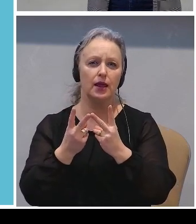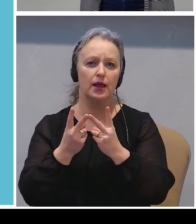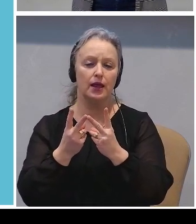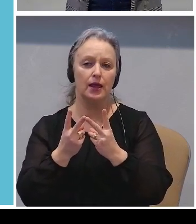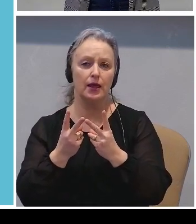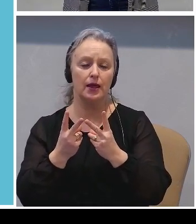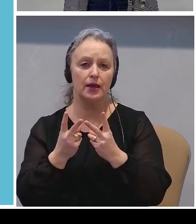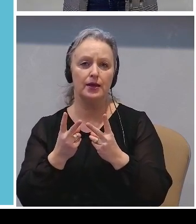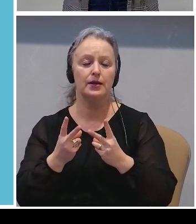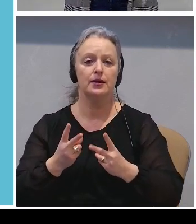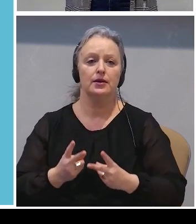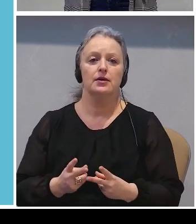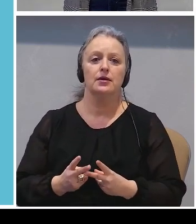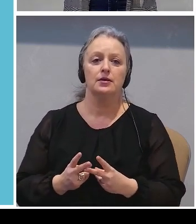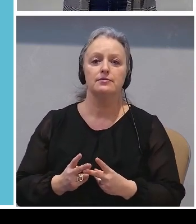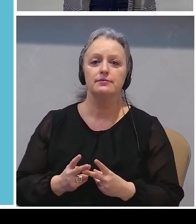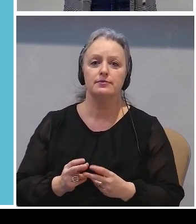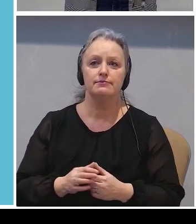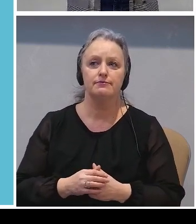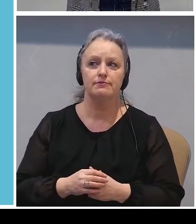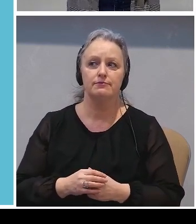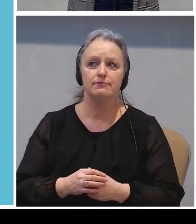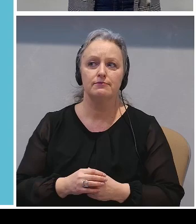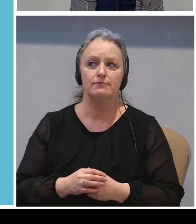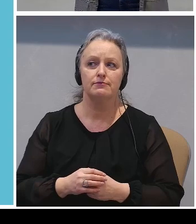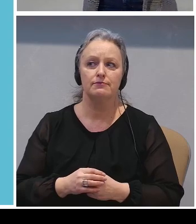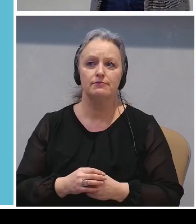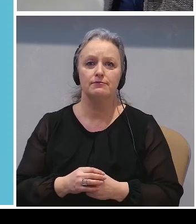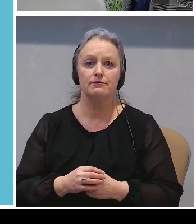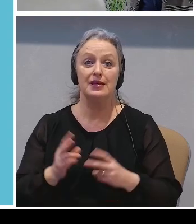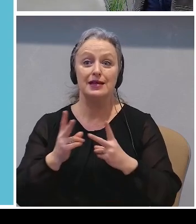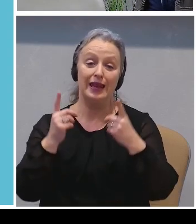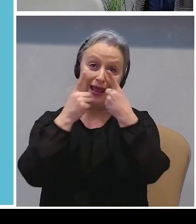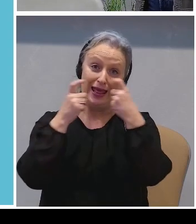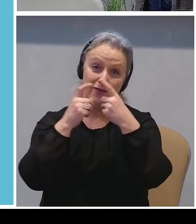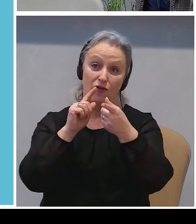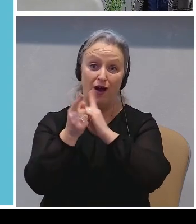should happen also not only for rare diseases patients, but for any patient in Europe.